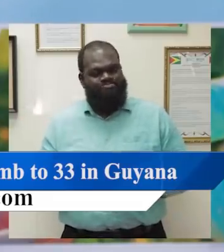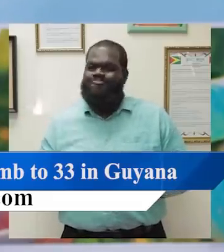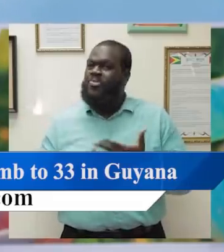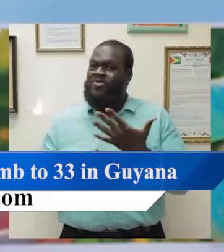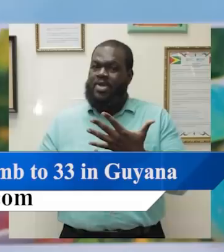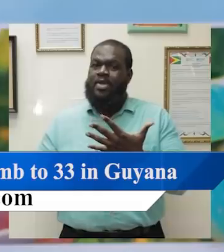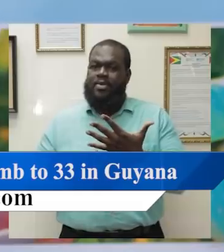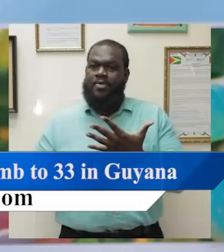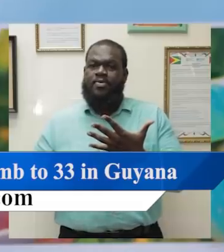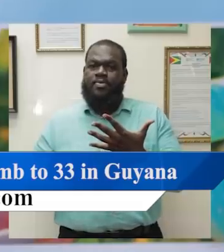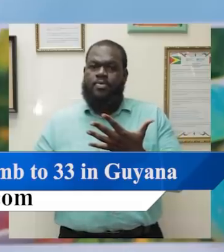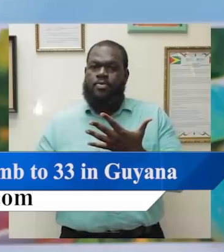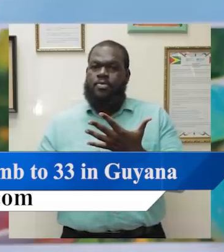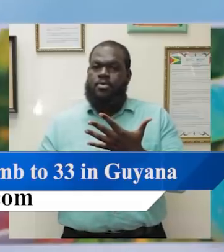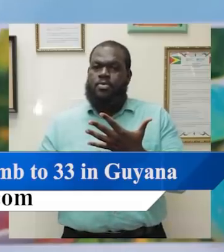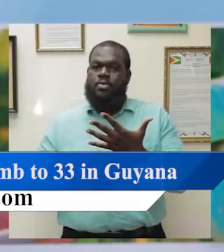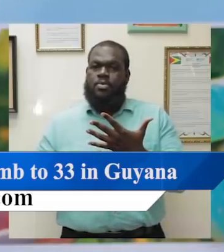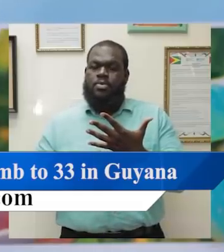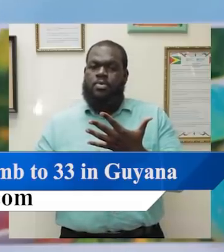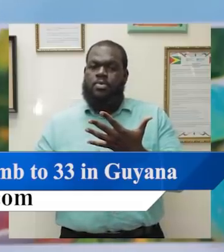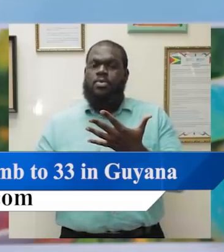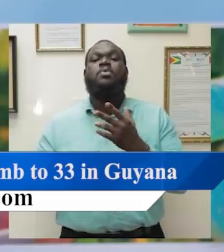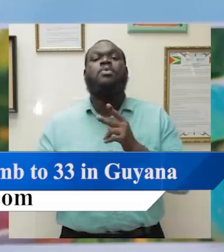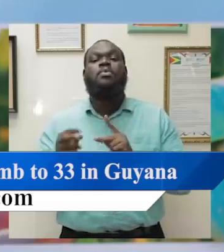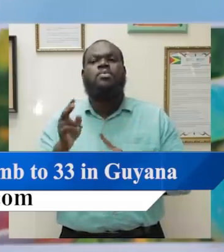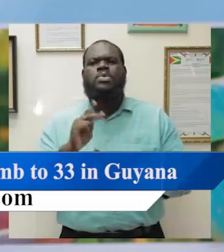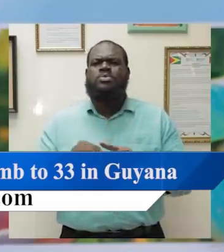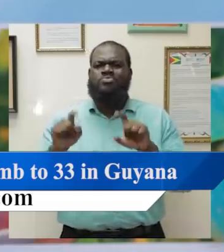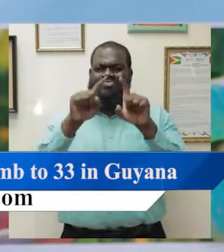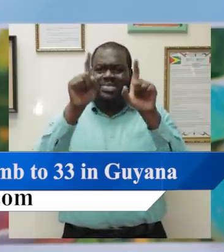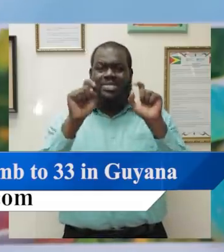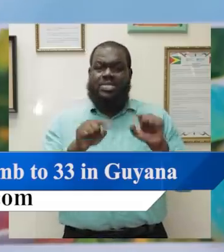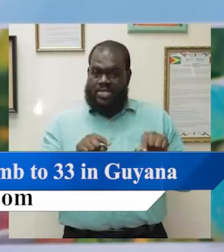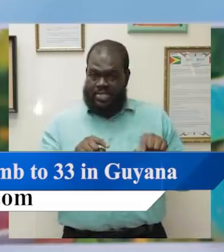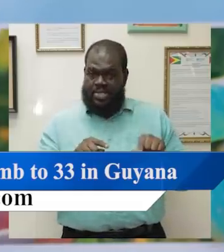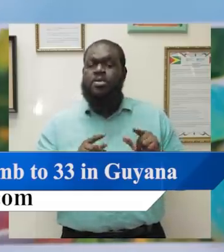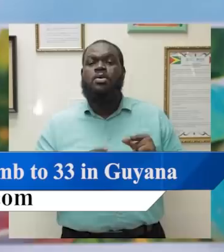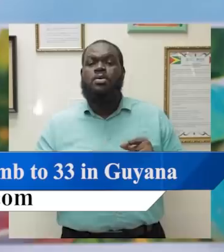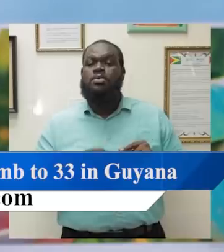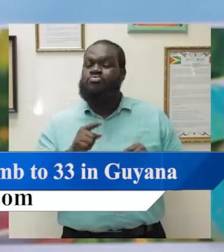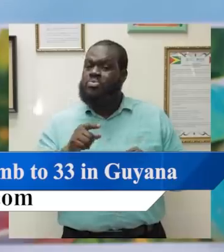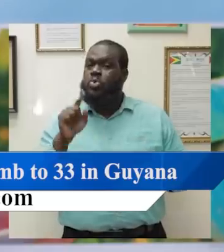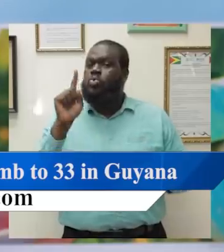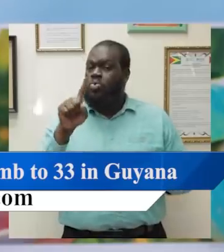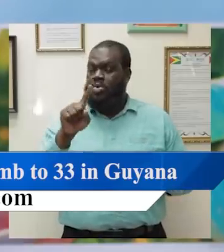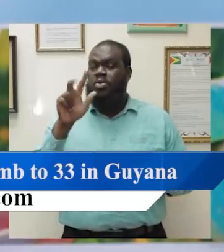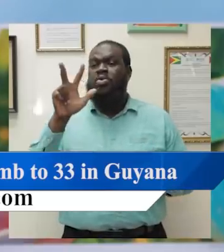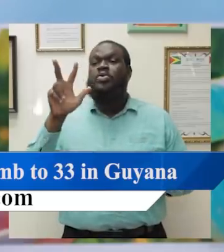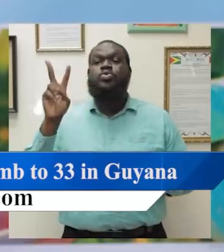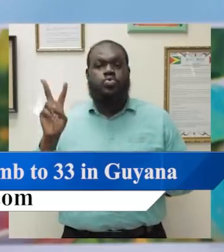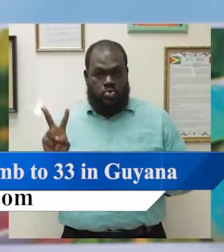5. The total number of persons tested thus far is